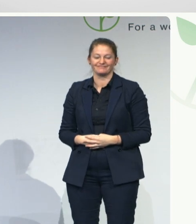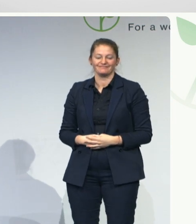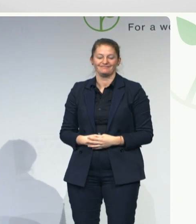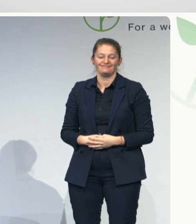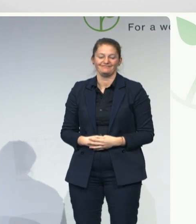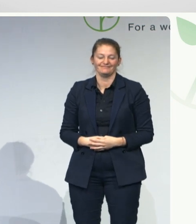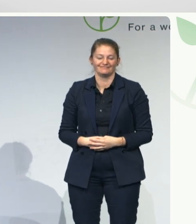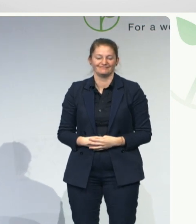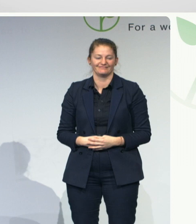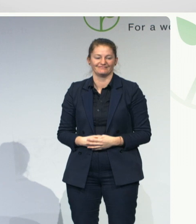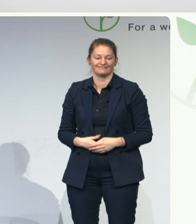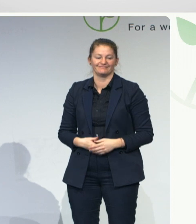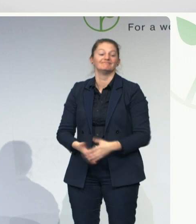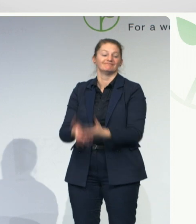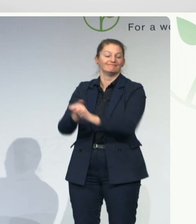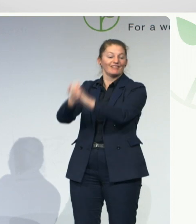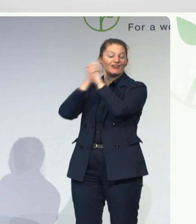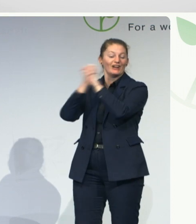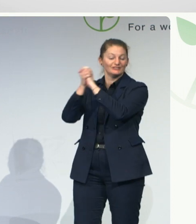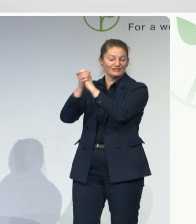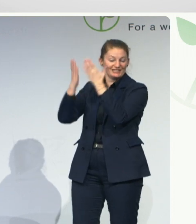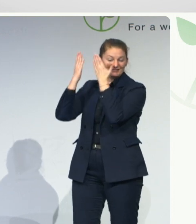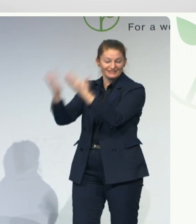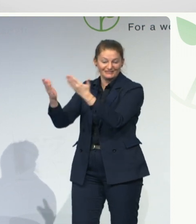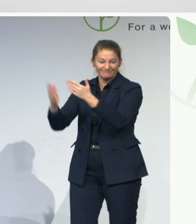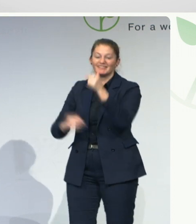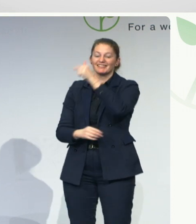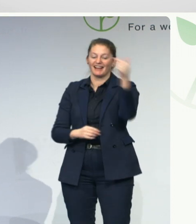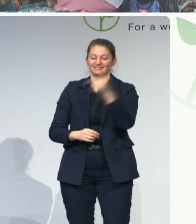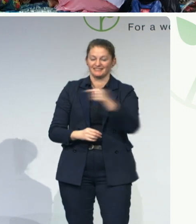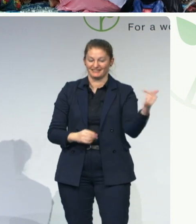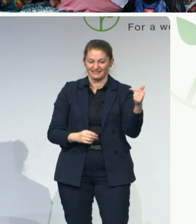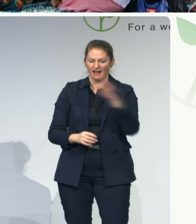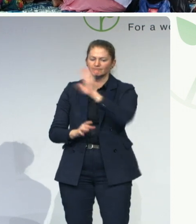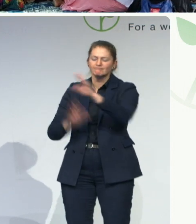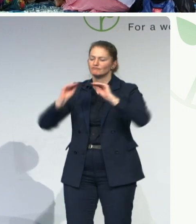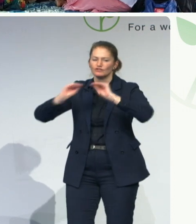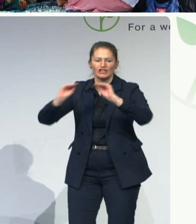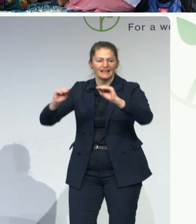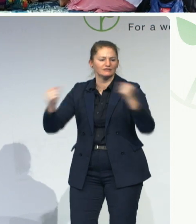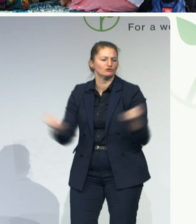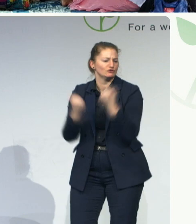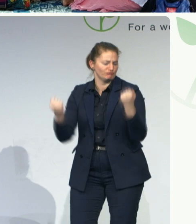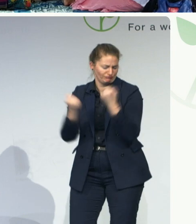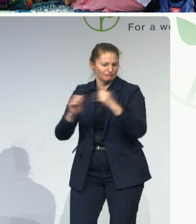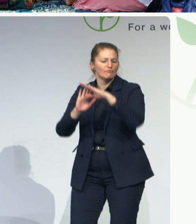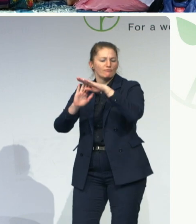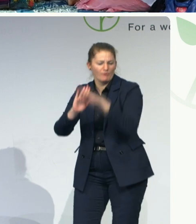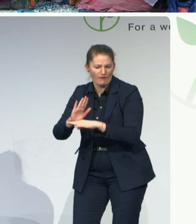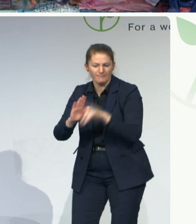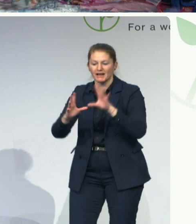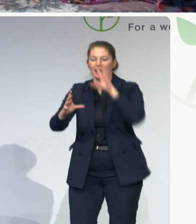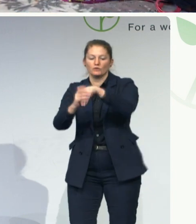Congratulations to the State University of Zanzibar, Tanzania, for their teacher training in inclusive education. The university has